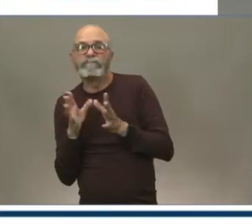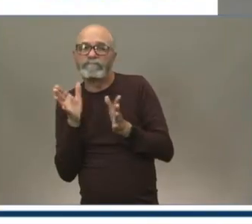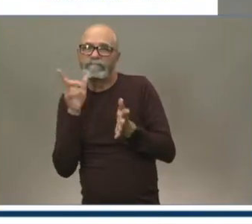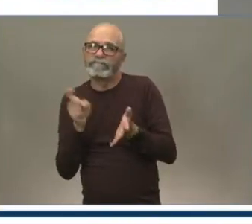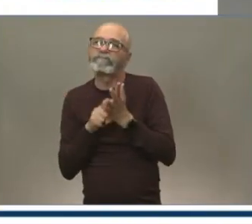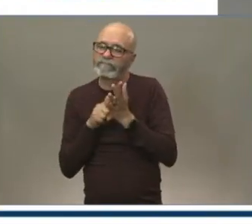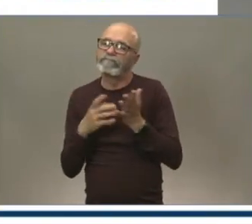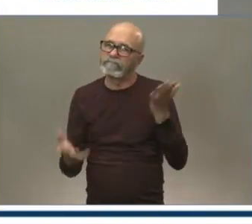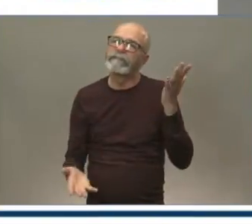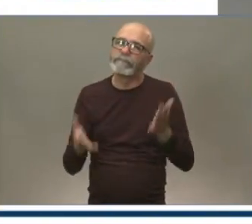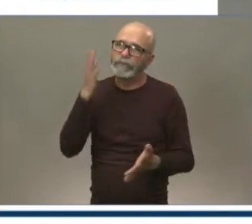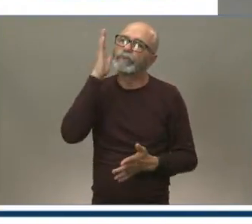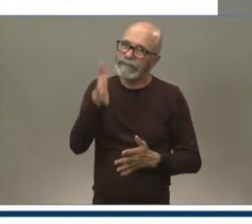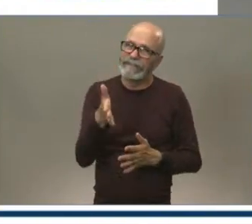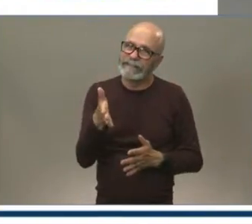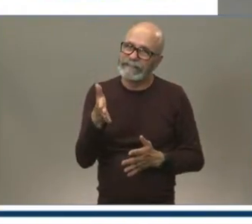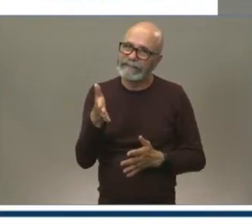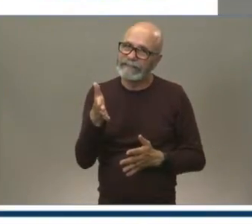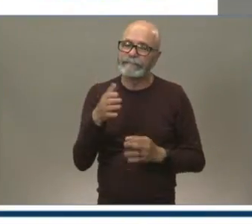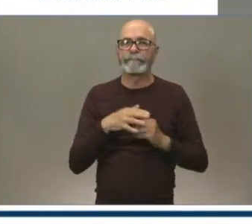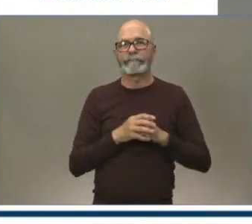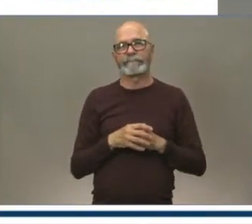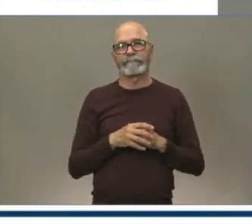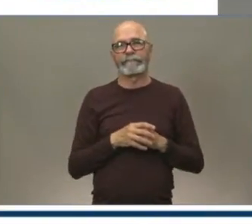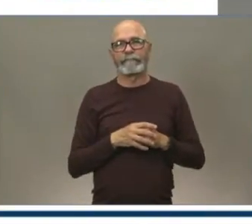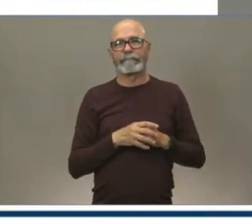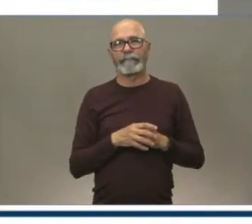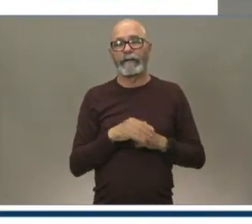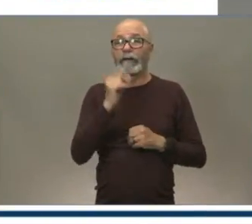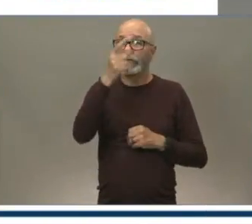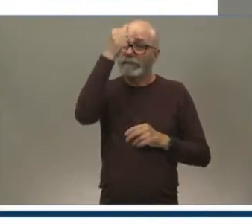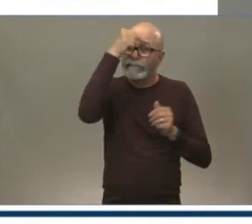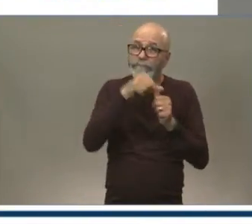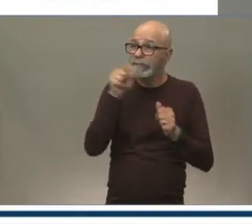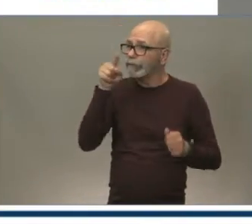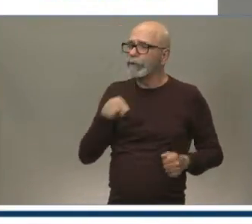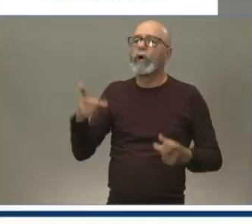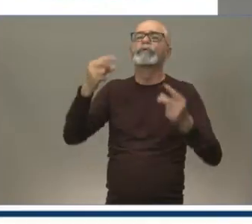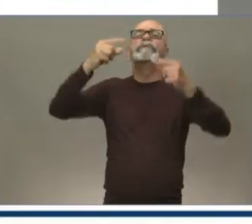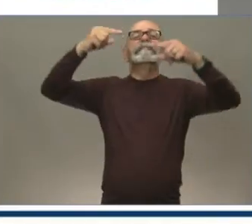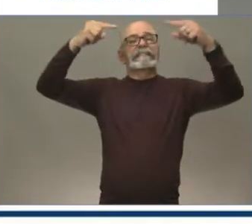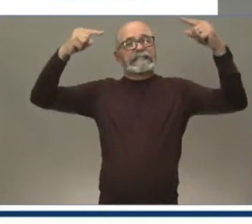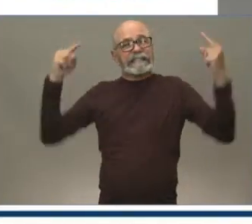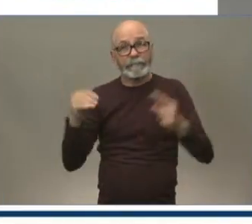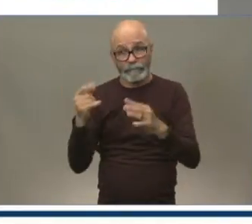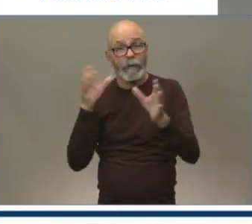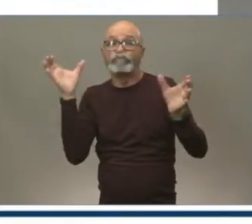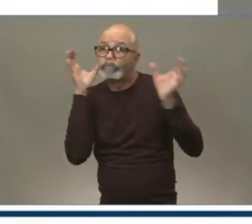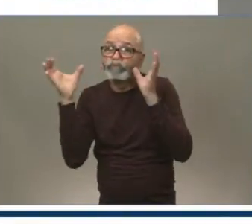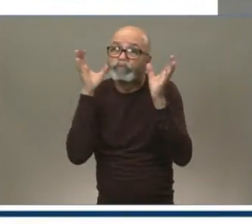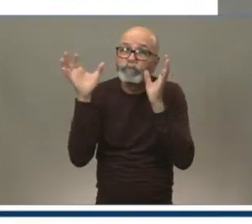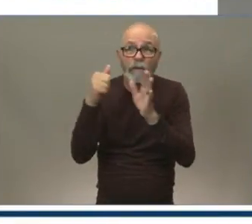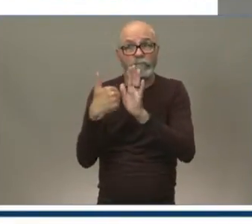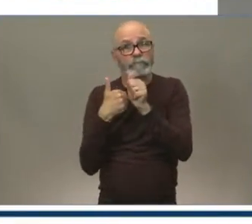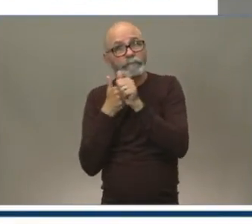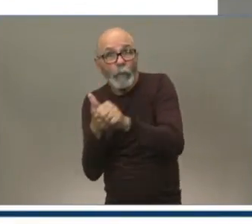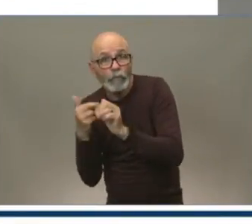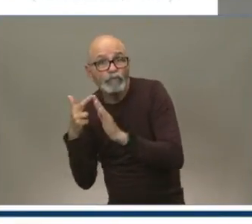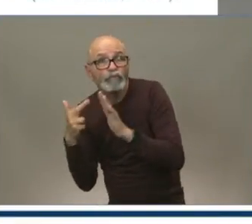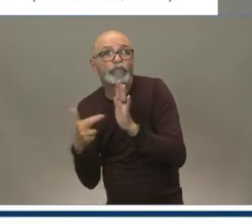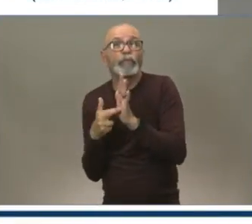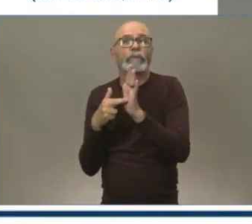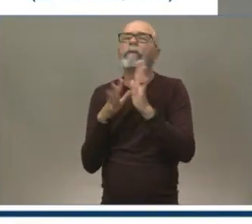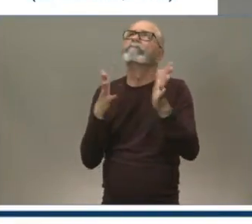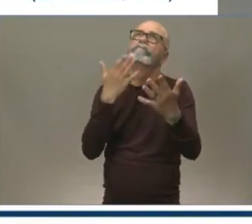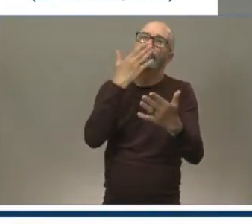every Nova Scotian to do. One person's actions can make a huge difference. It only takes one person not complying with